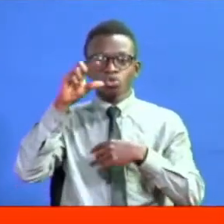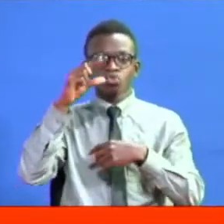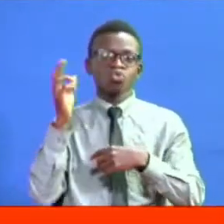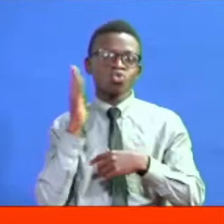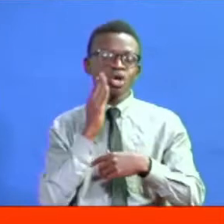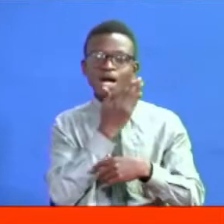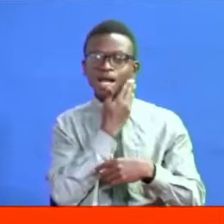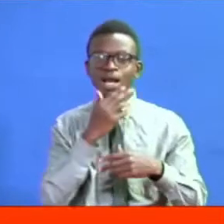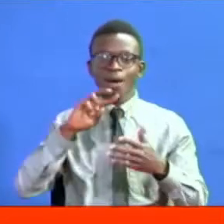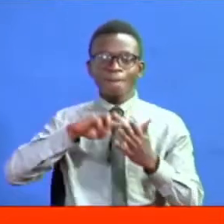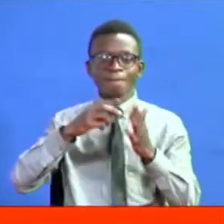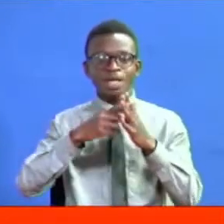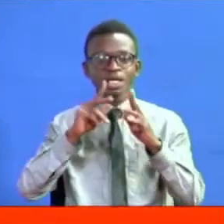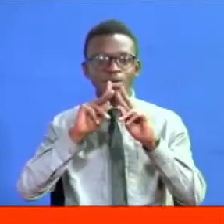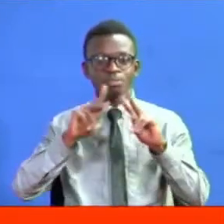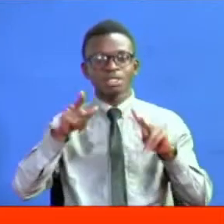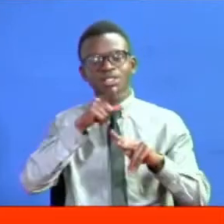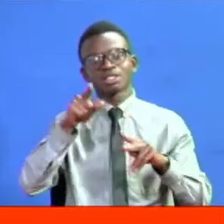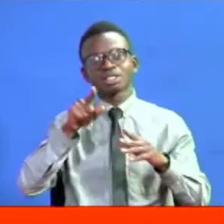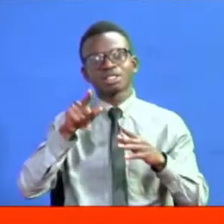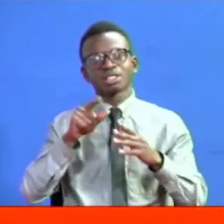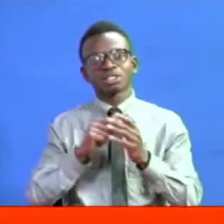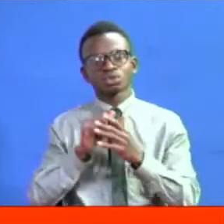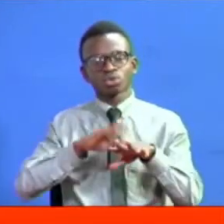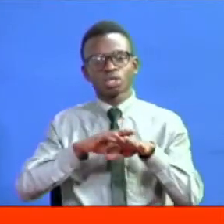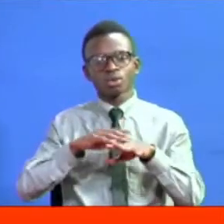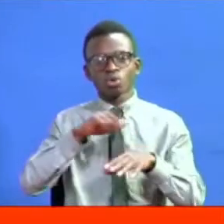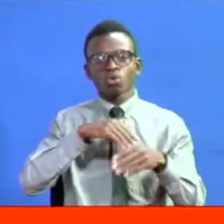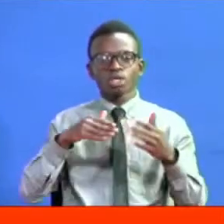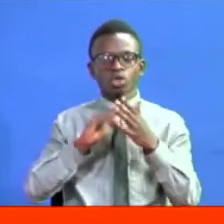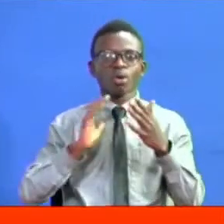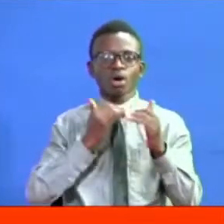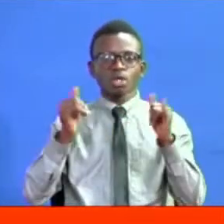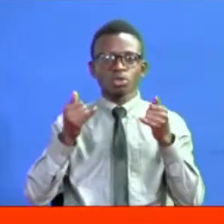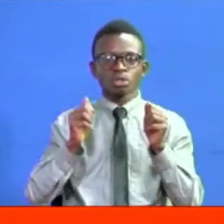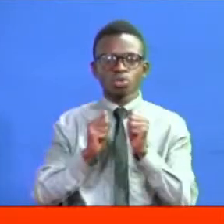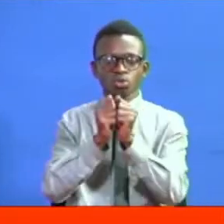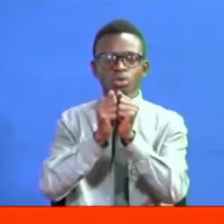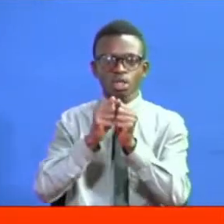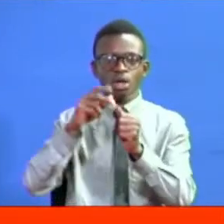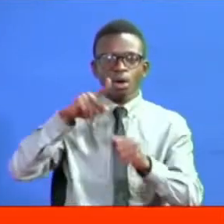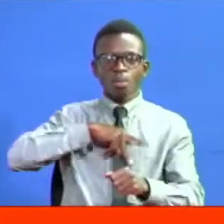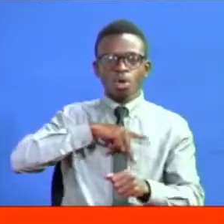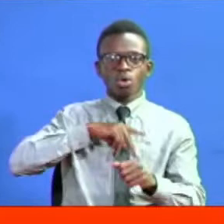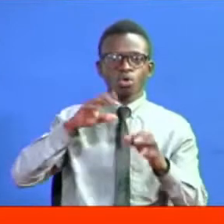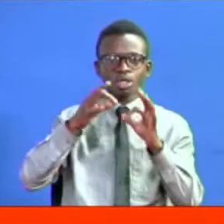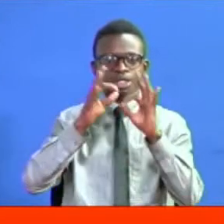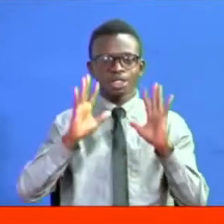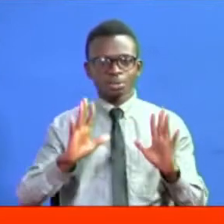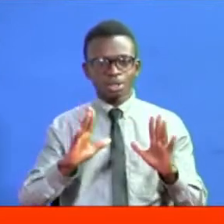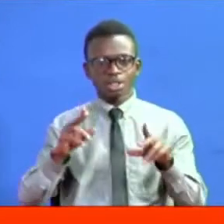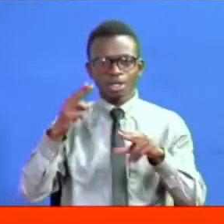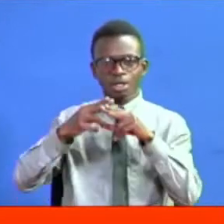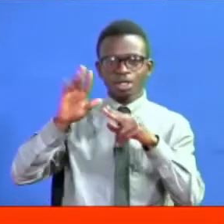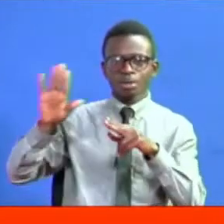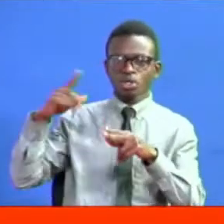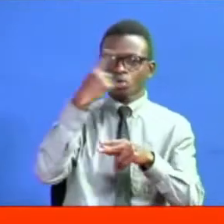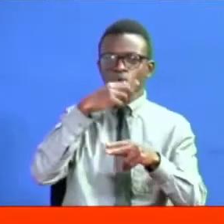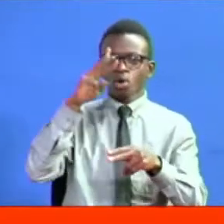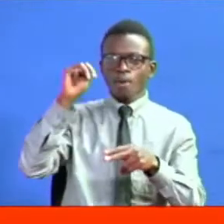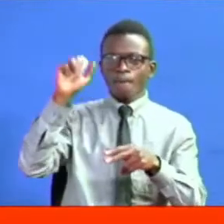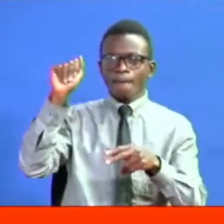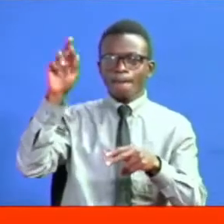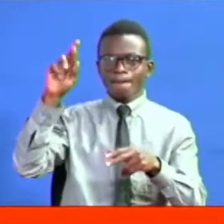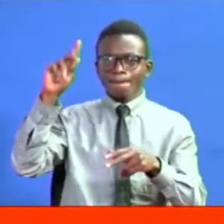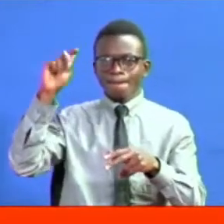that peace is something we hold dear. We've come to the end of our bulletin tonight. Our sign language interpreter is Paul Okoli. My name is Mutevi K.